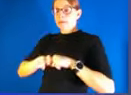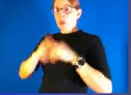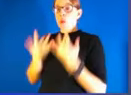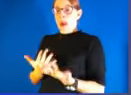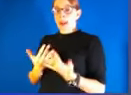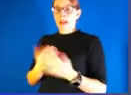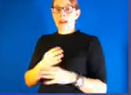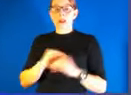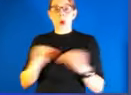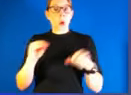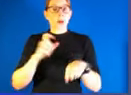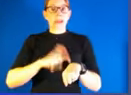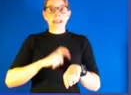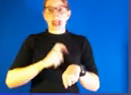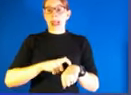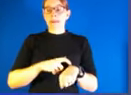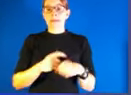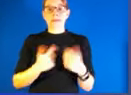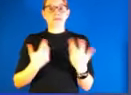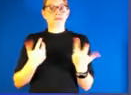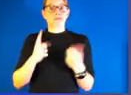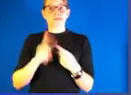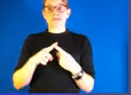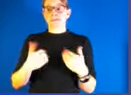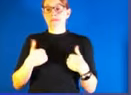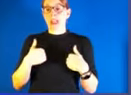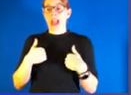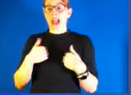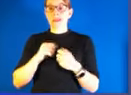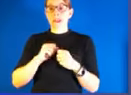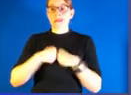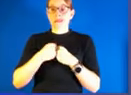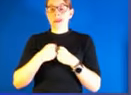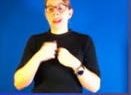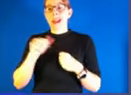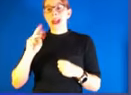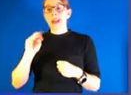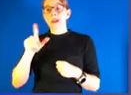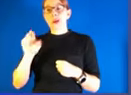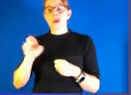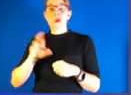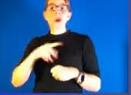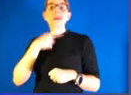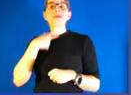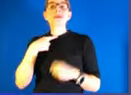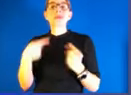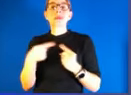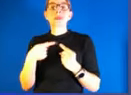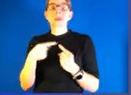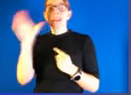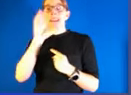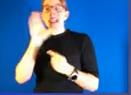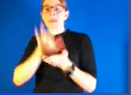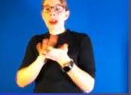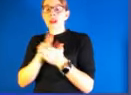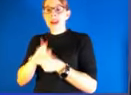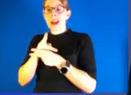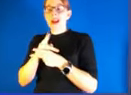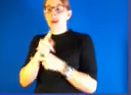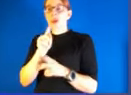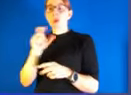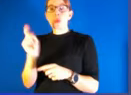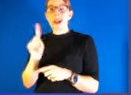day that you're not going to wait if you have a sprained ankle or a sore throat or something like that. So seek medical care at those other,